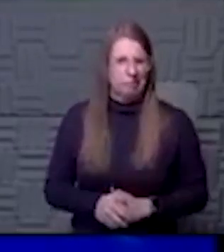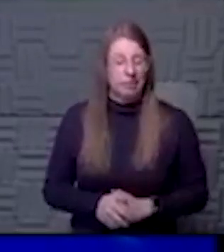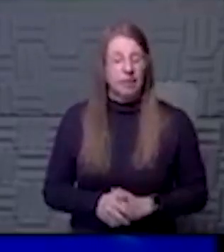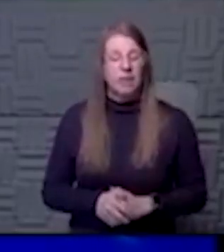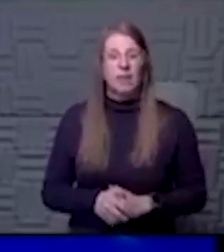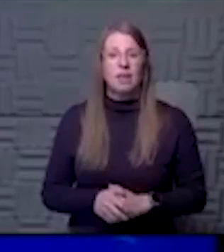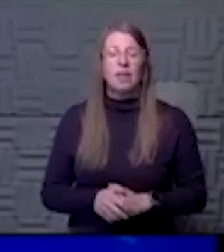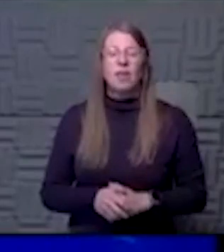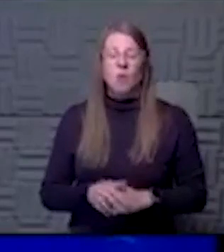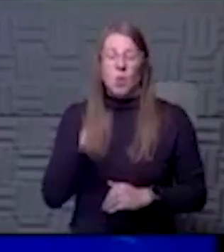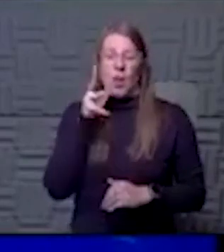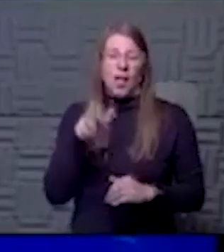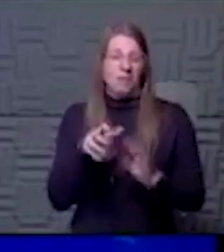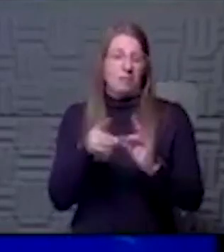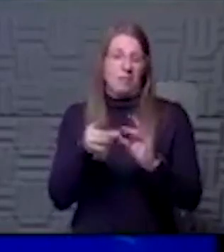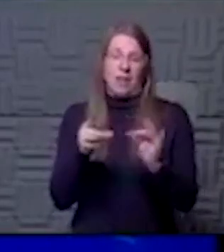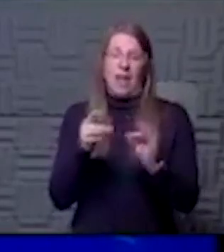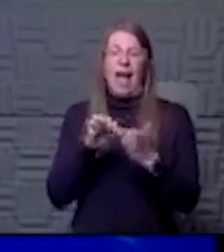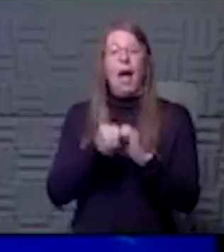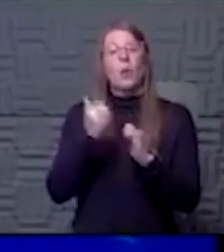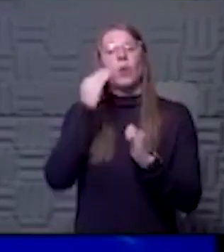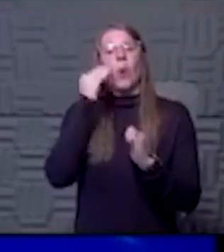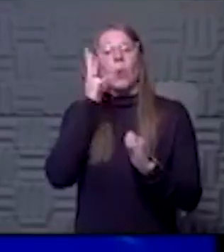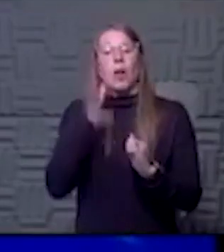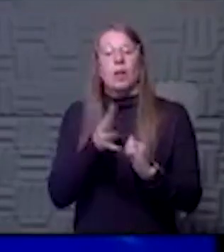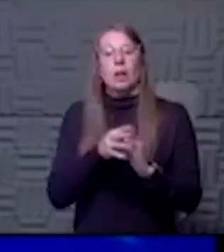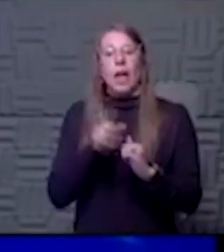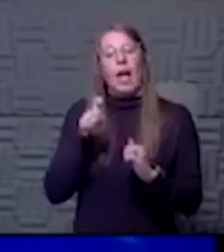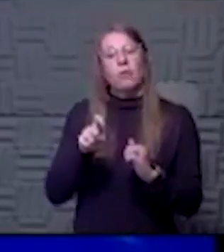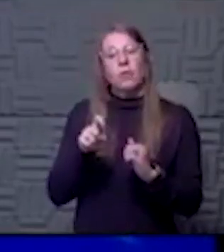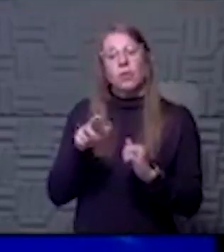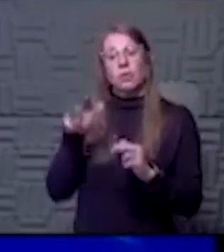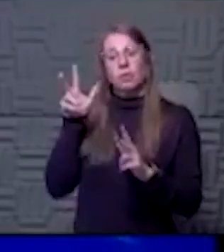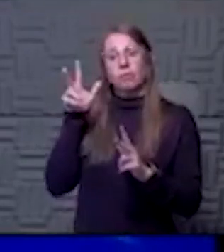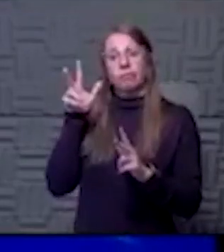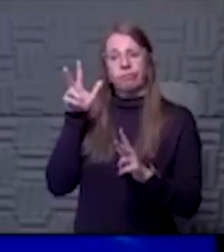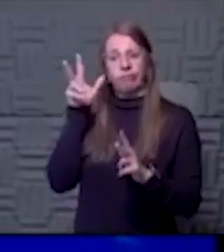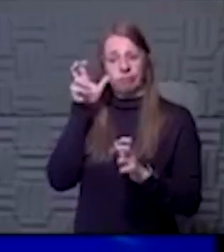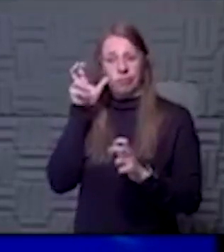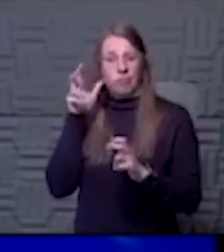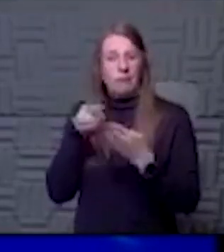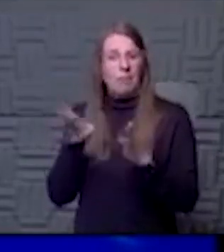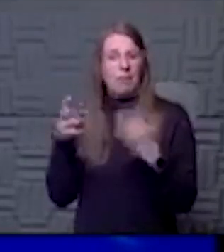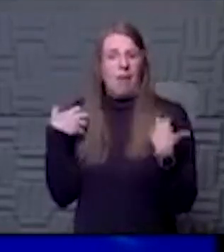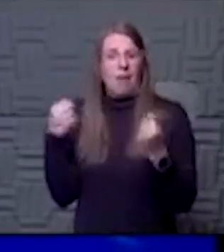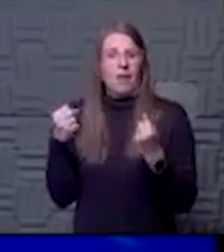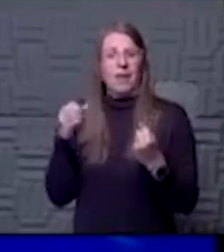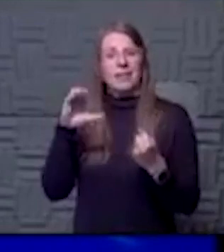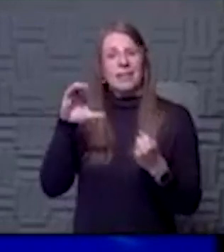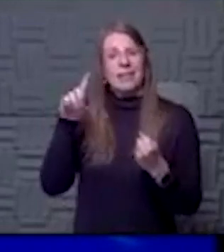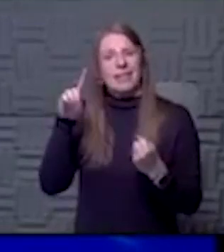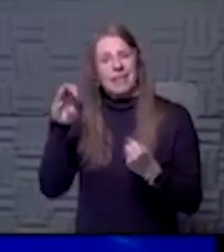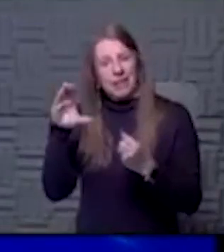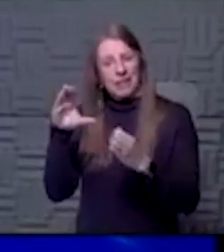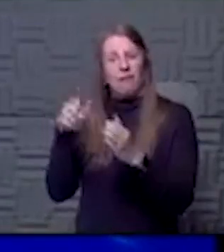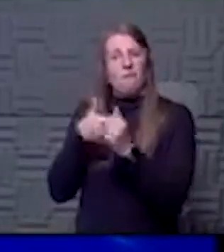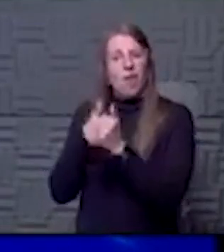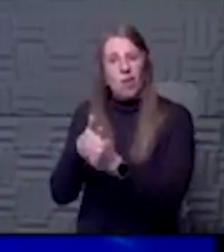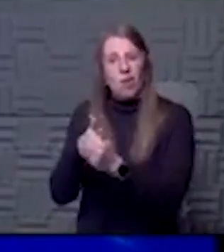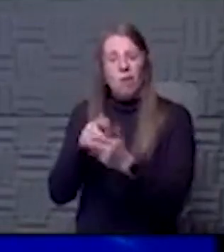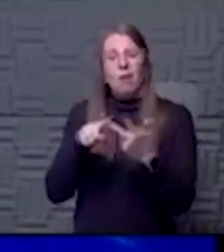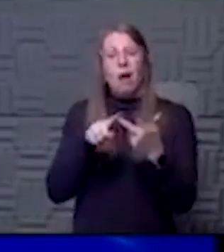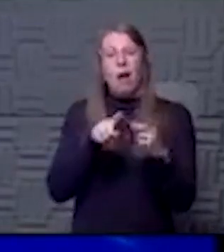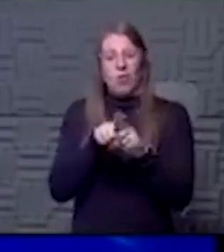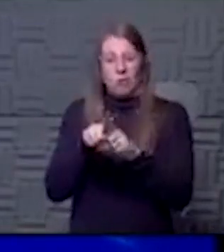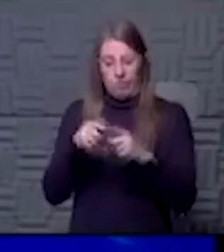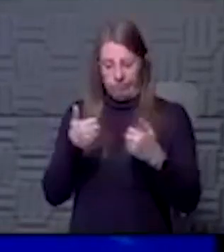have to say the way we're going to know this is by listening to the public health, listening to CDC, and being independent,